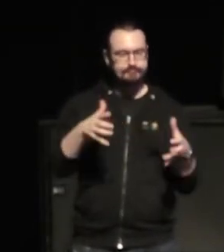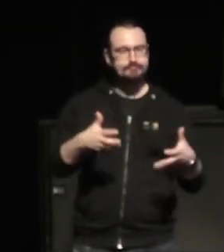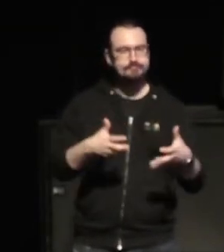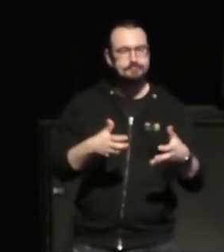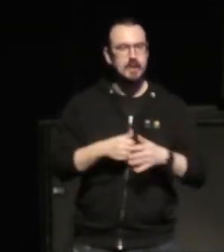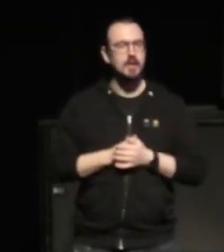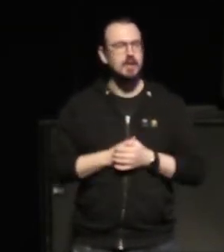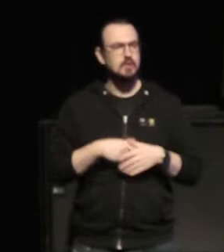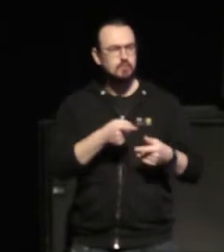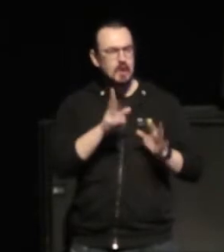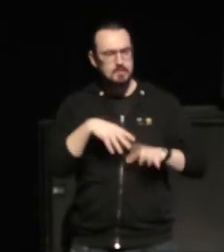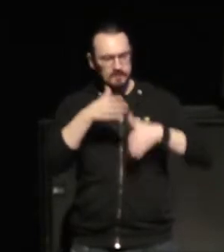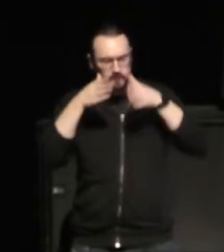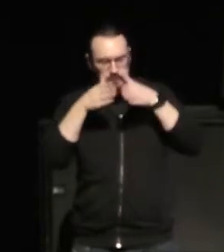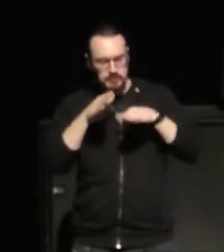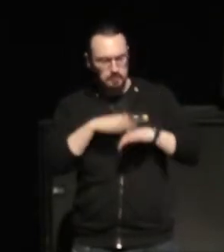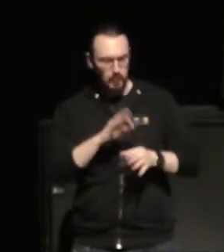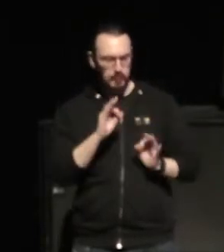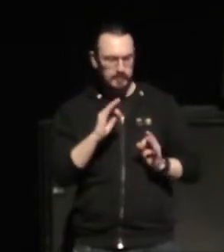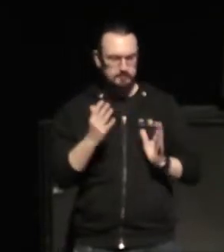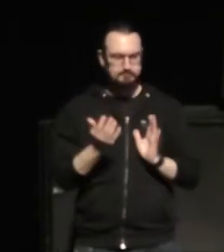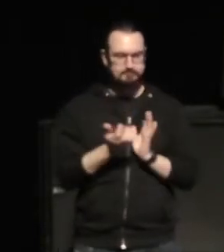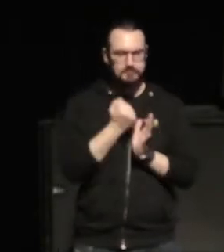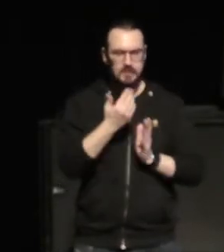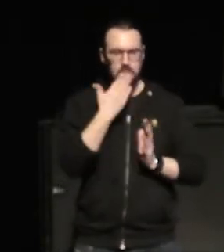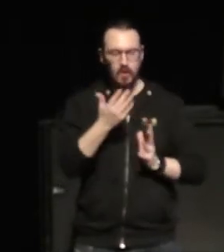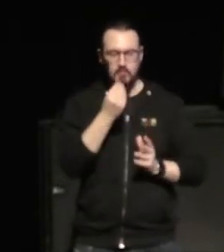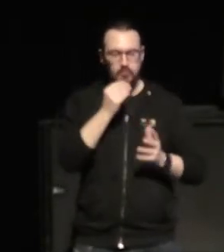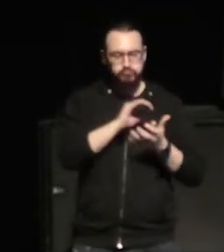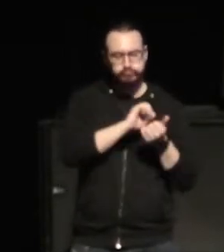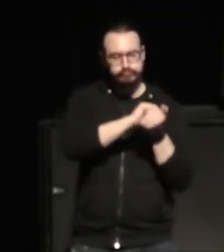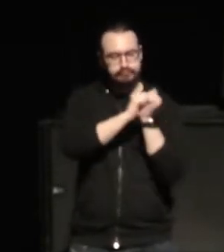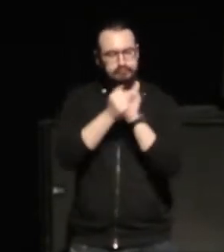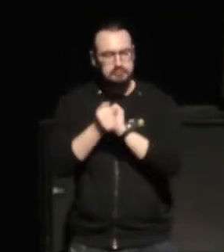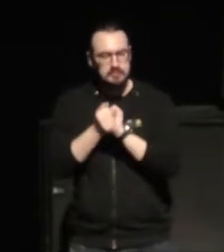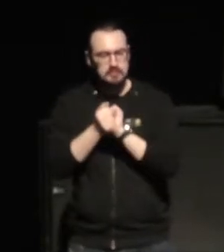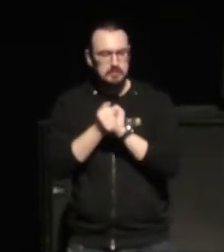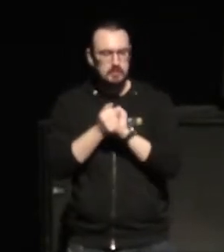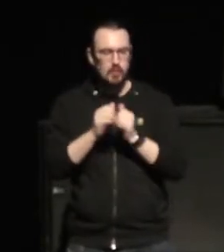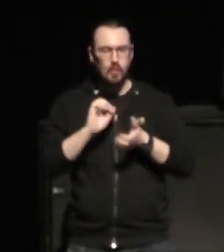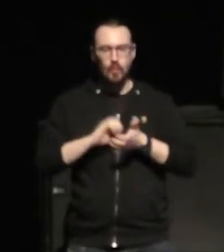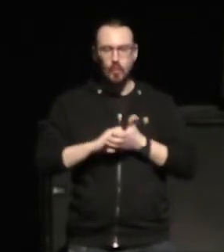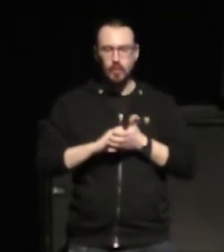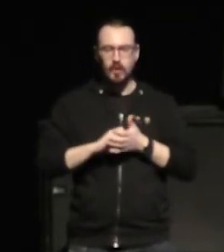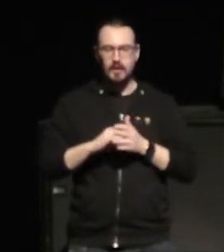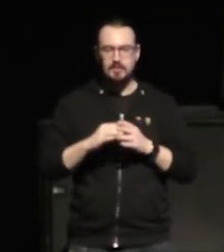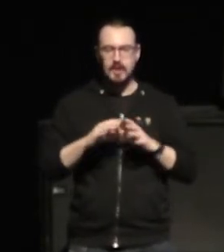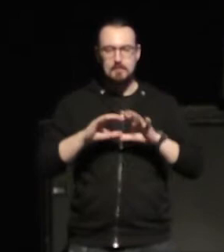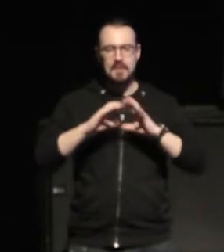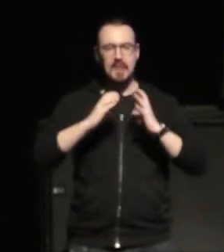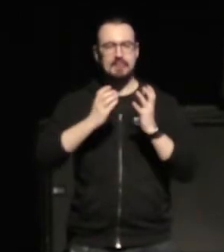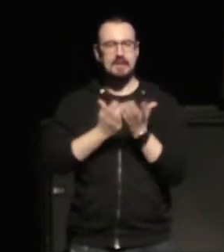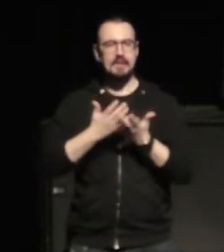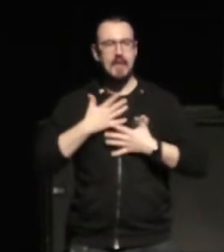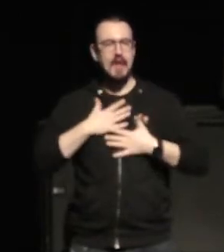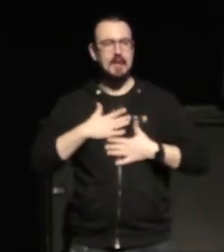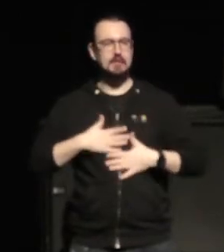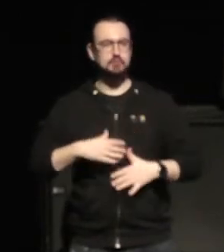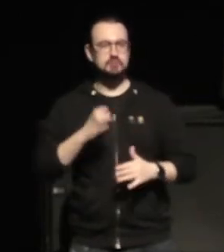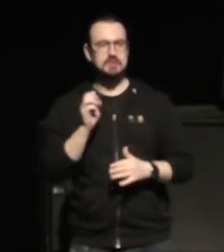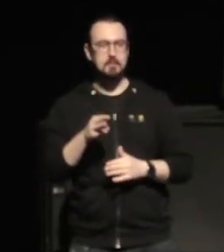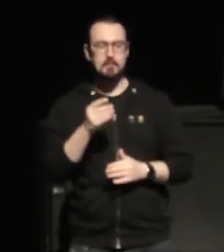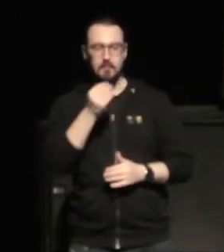focusing on how to achieve a great food transformation and a planetary health diet for 10 billion